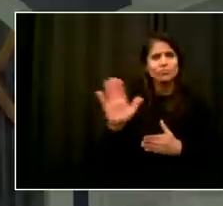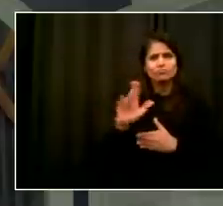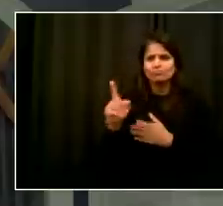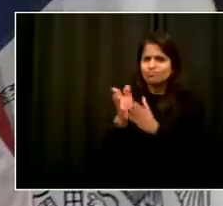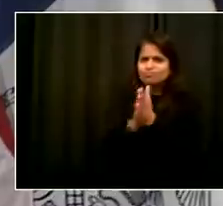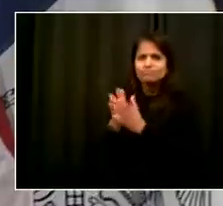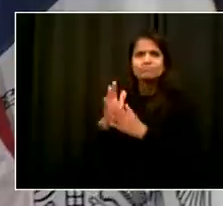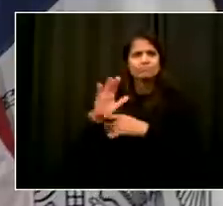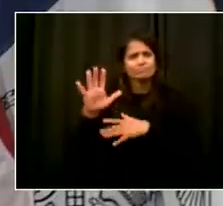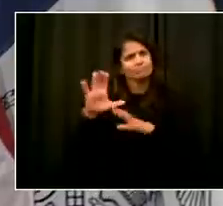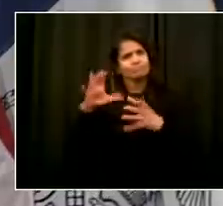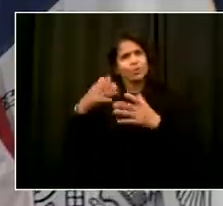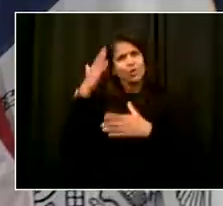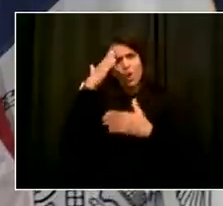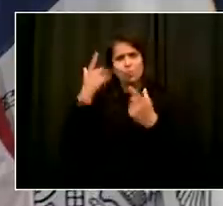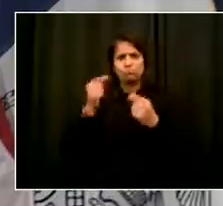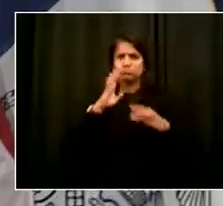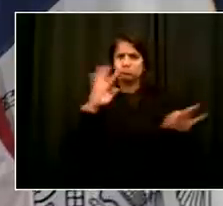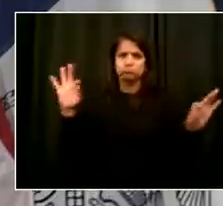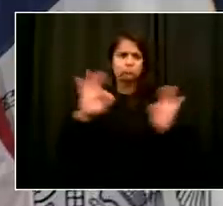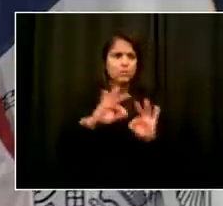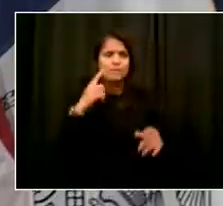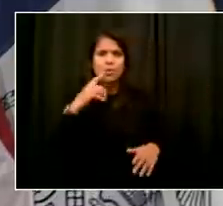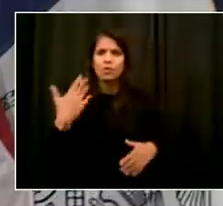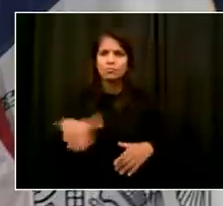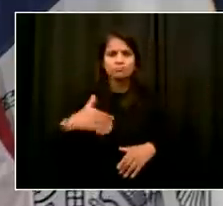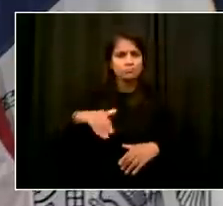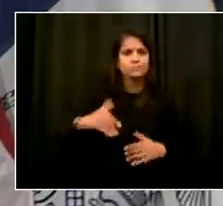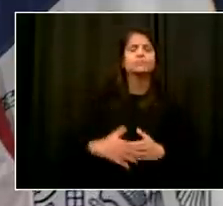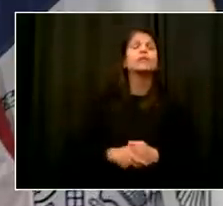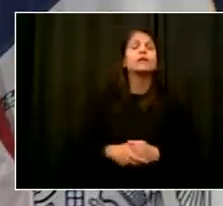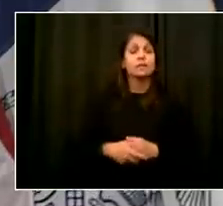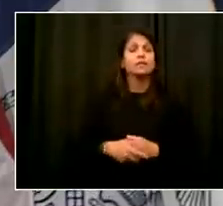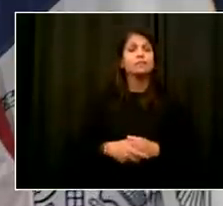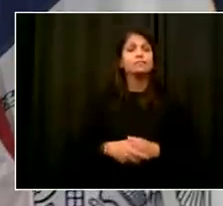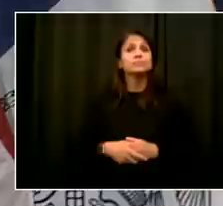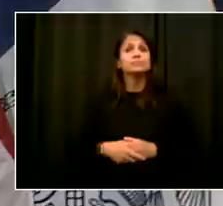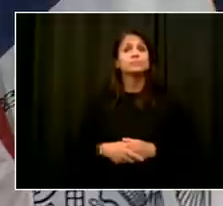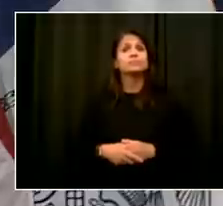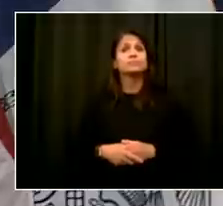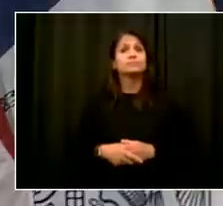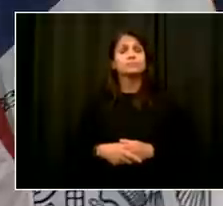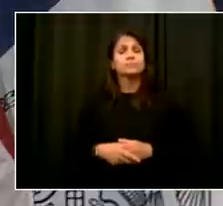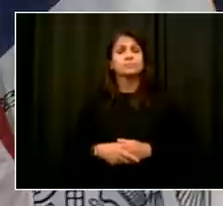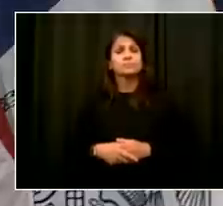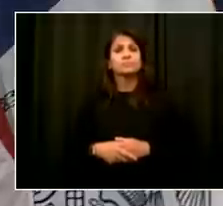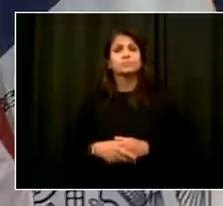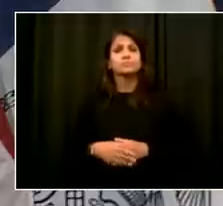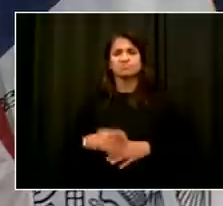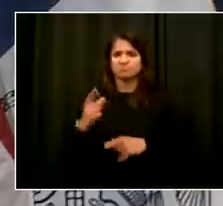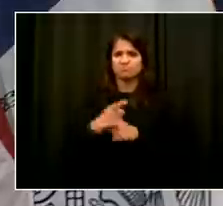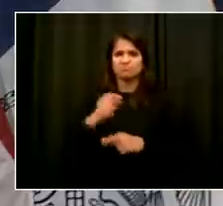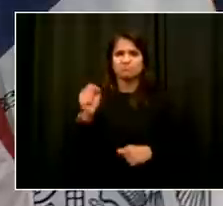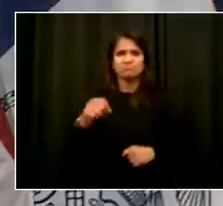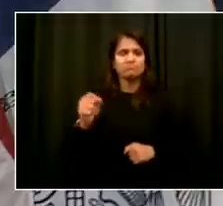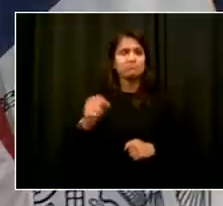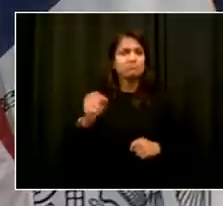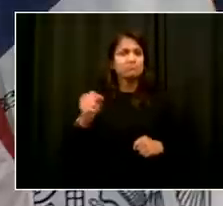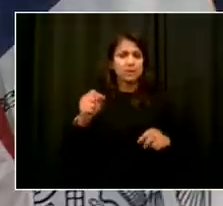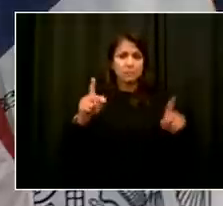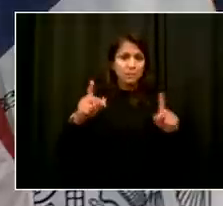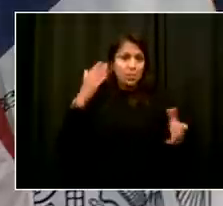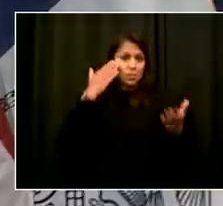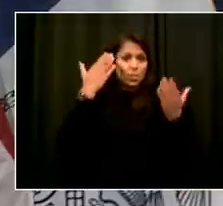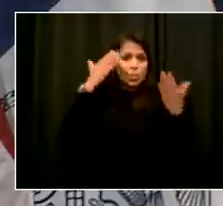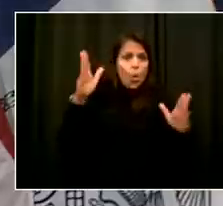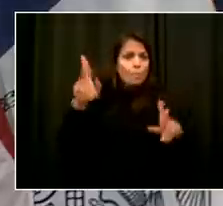understand there's a lot of folks looking out for us every day who we don't get to know so well, but we really need to thank the folks who work at the Blood Center, do so